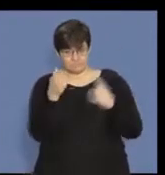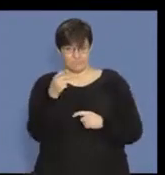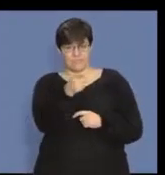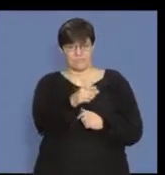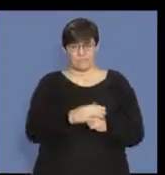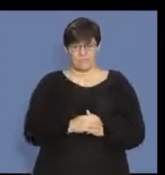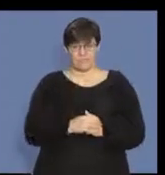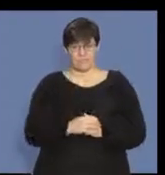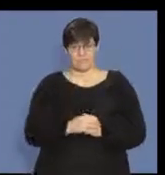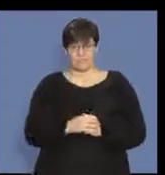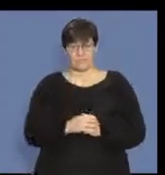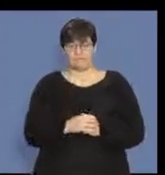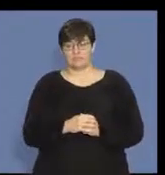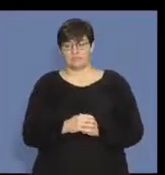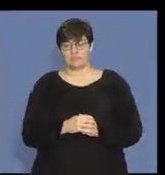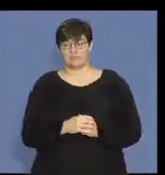Here, there's your calculation